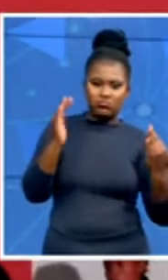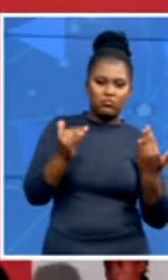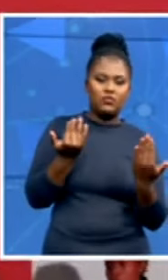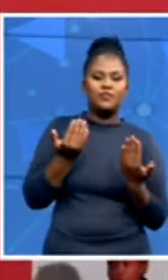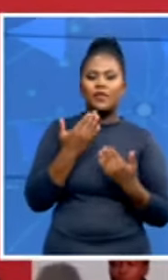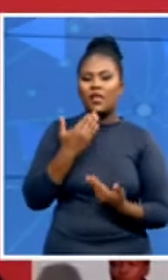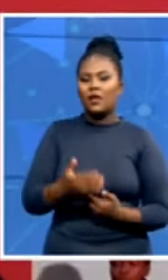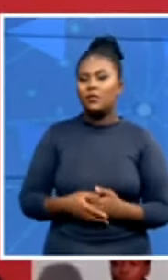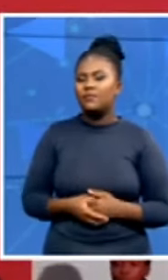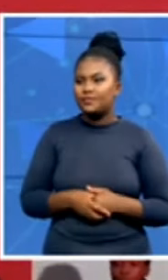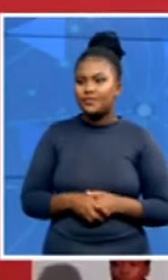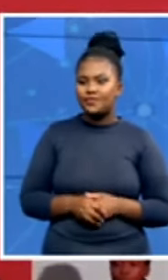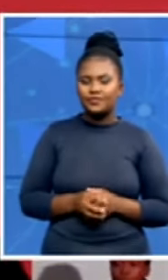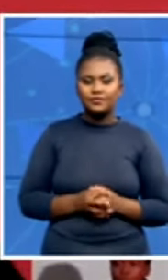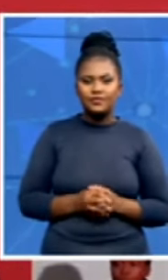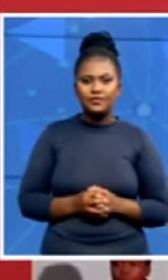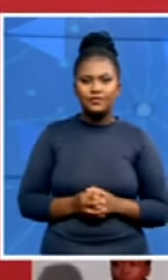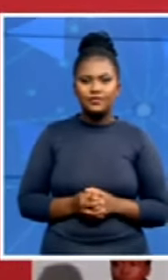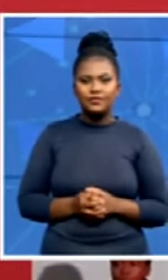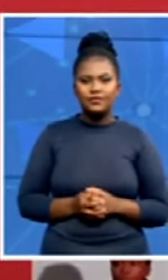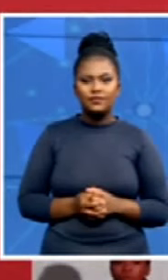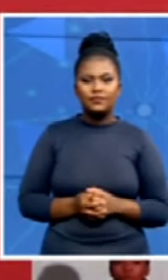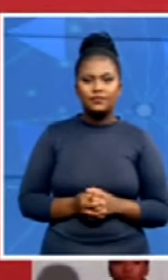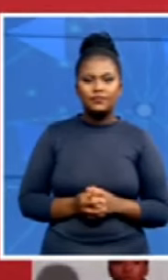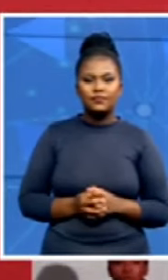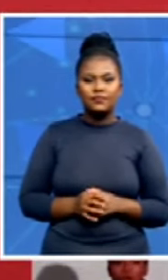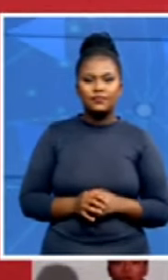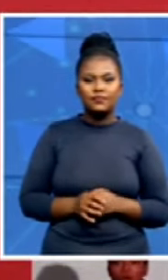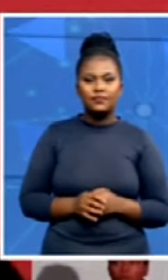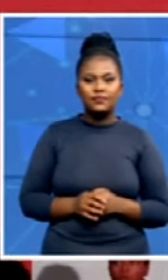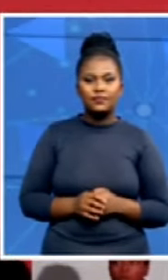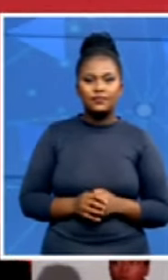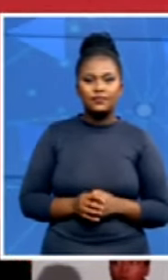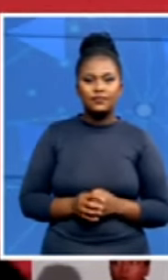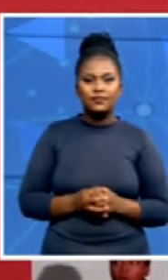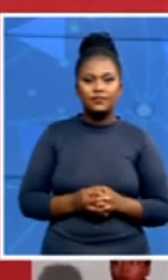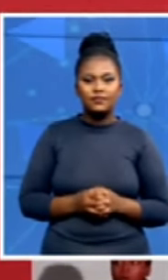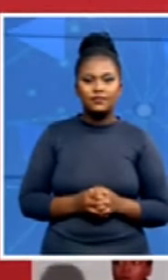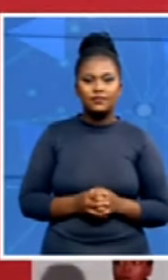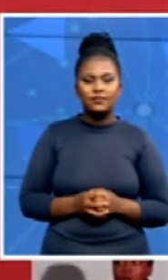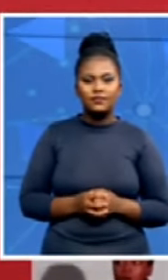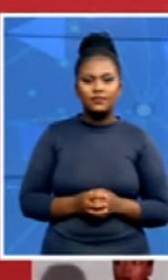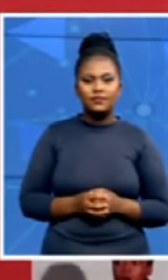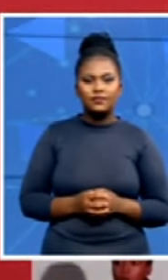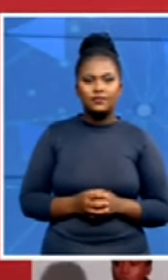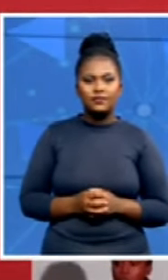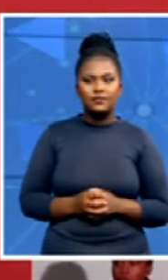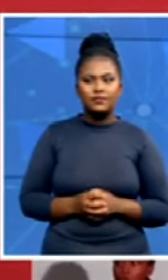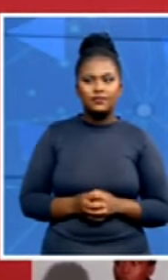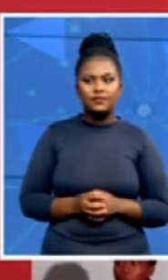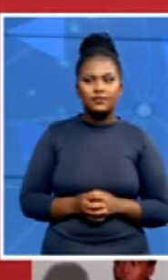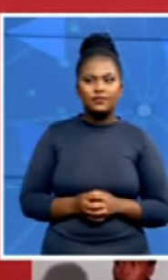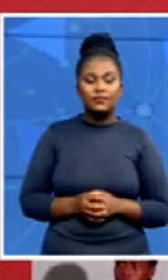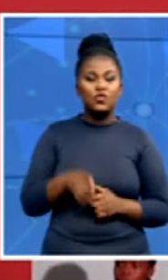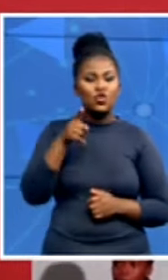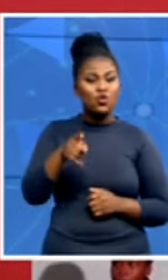you. Do you also have the demographic profile of